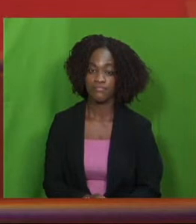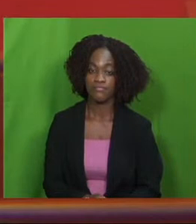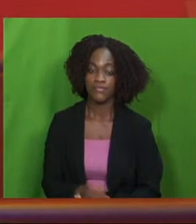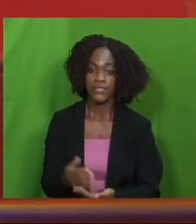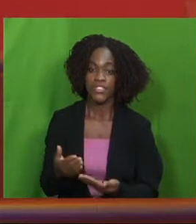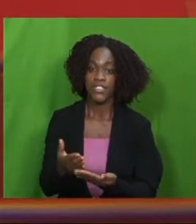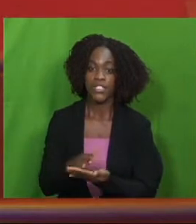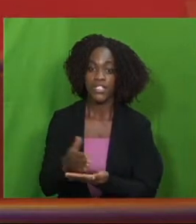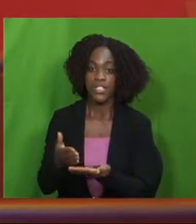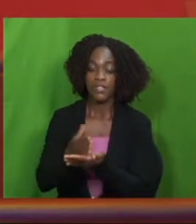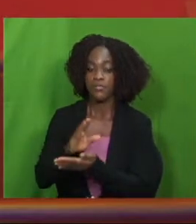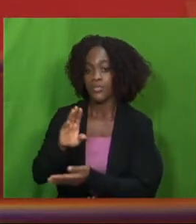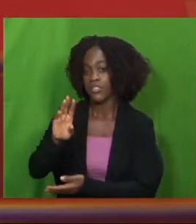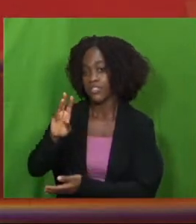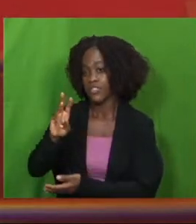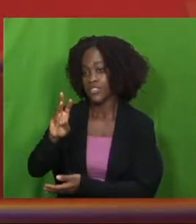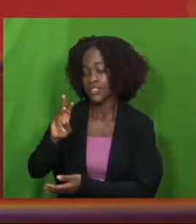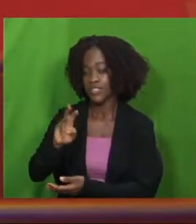16,